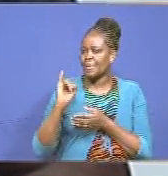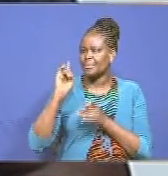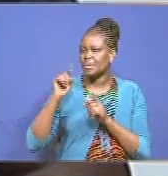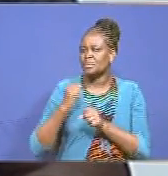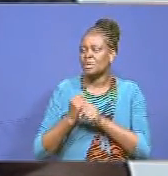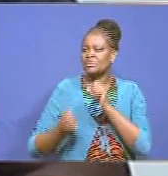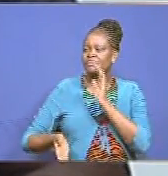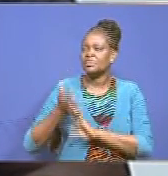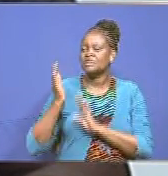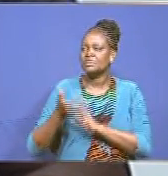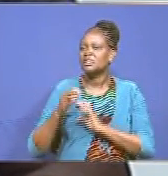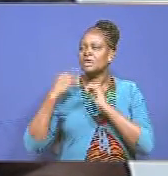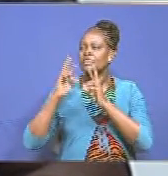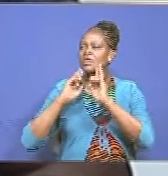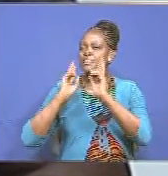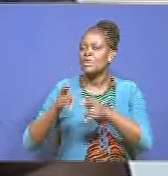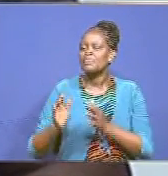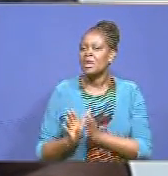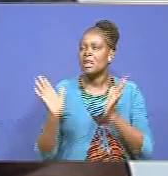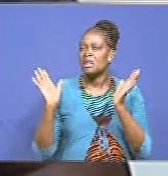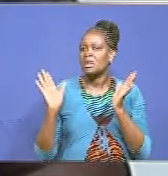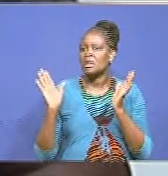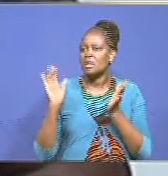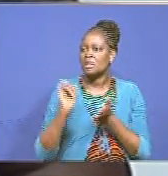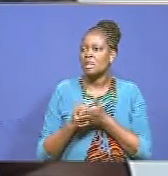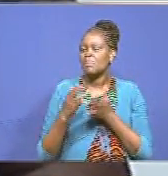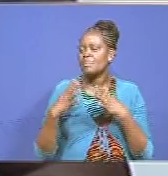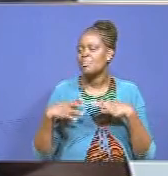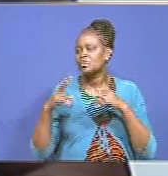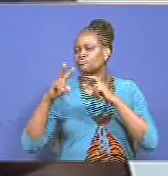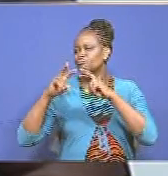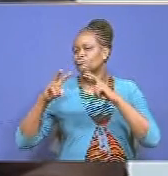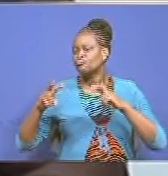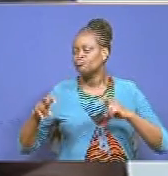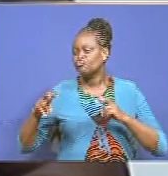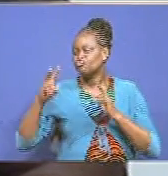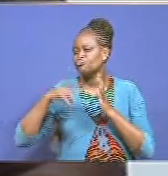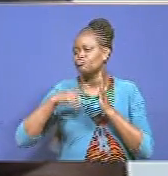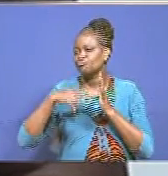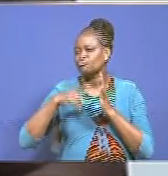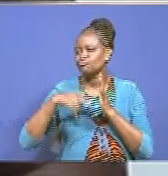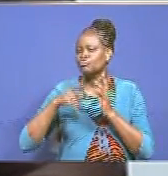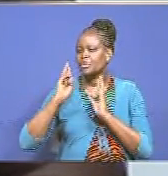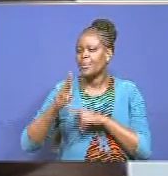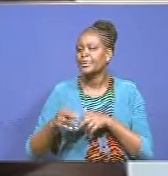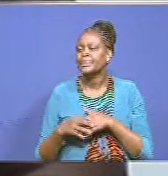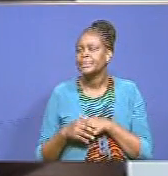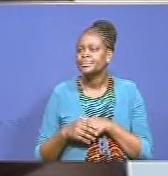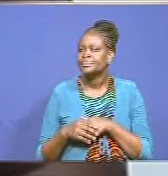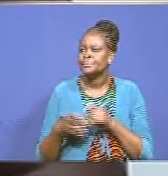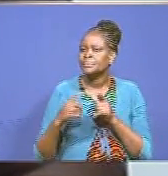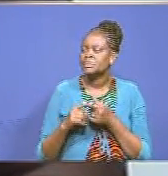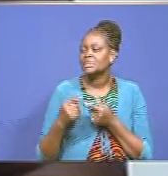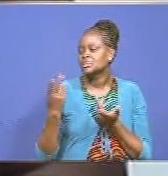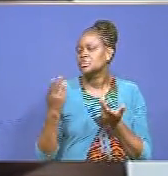fast and give the report to the public so that maybe people can go through the report and see